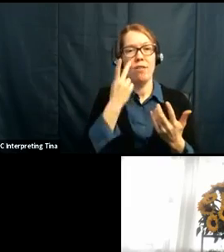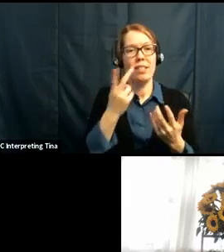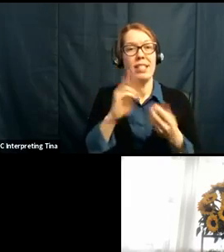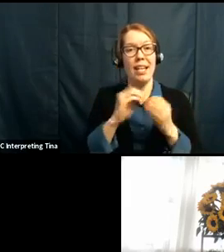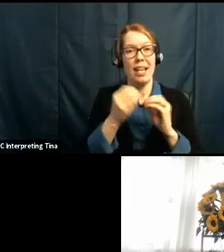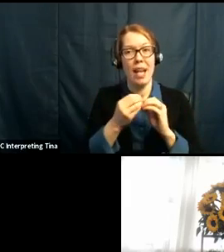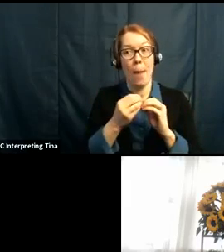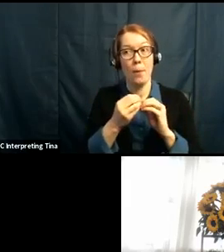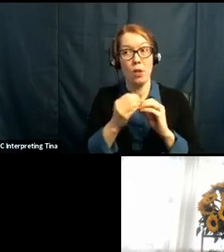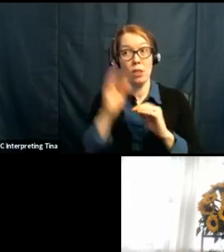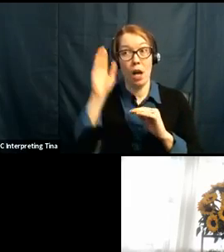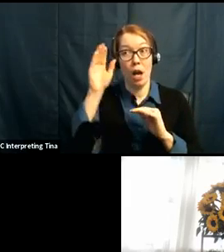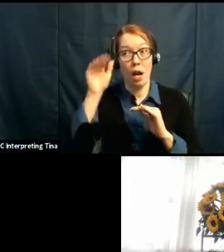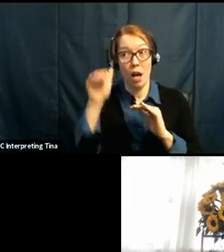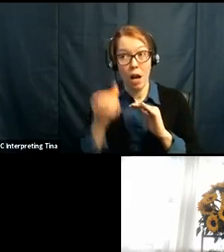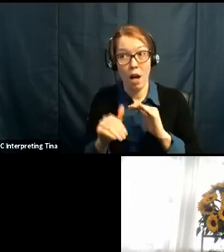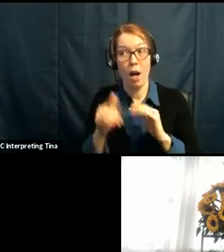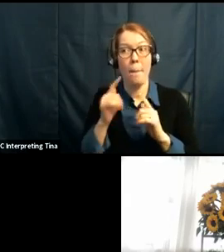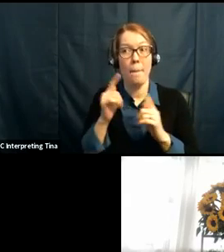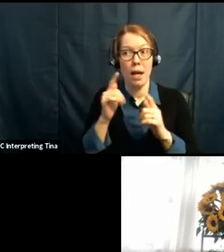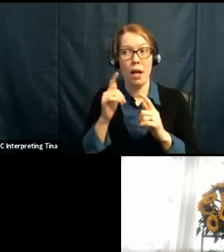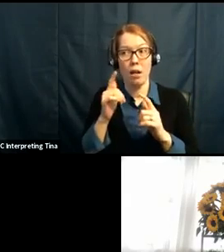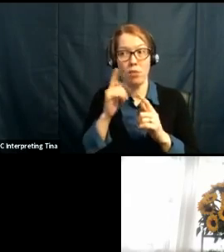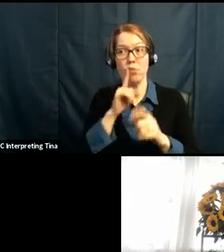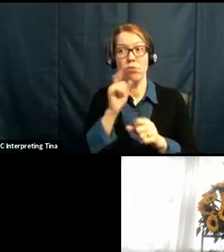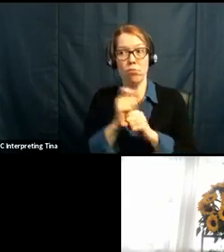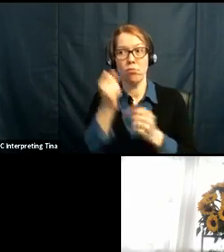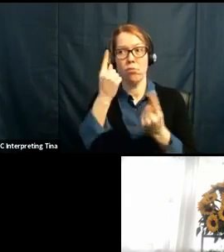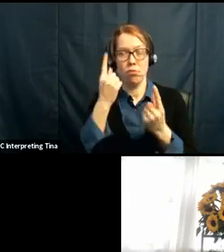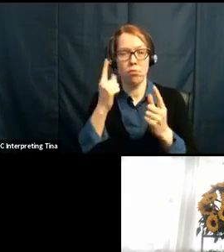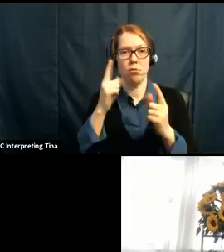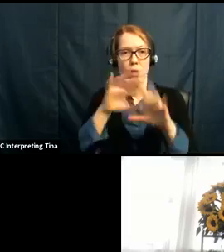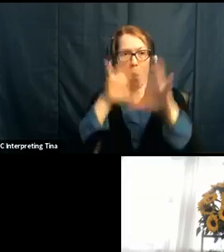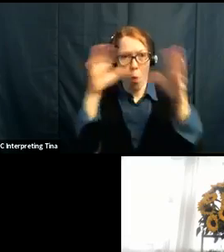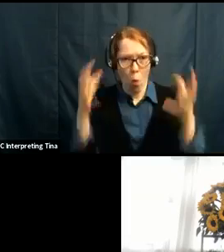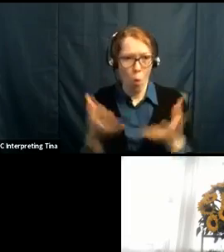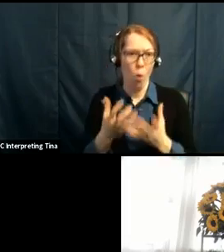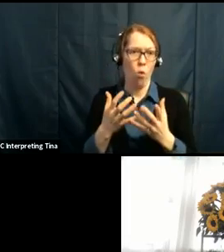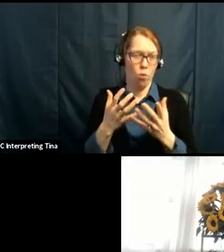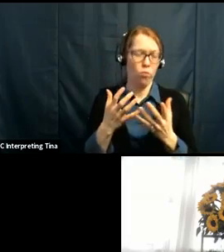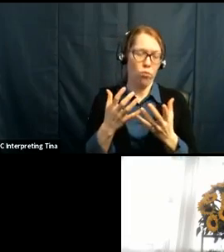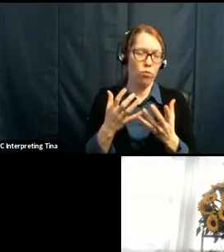down or go up to really make a good decision of what's happening. I